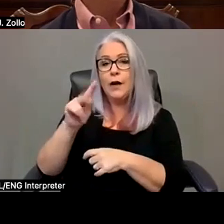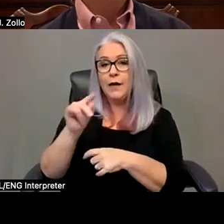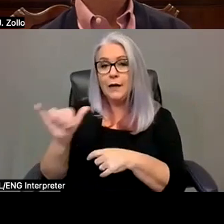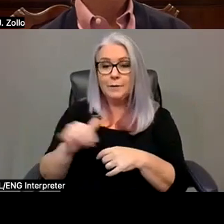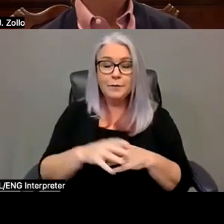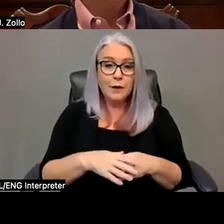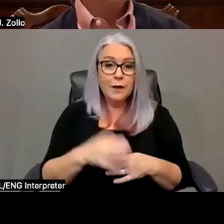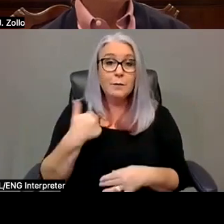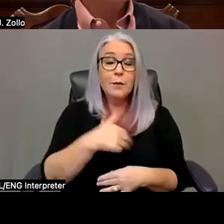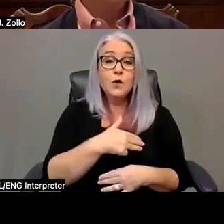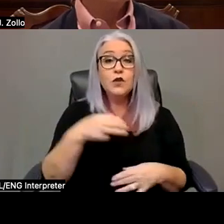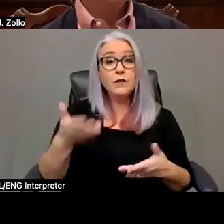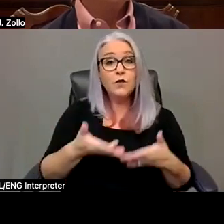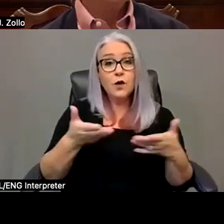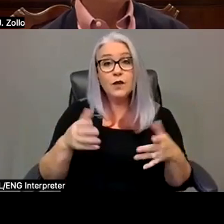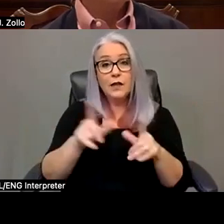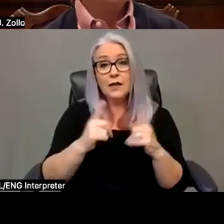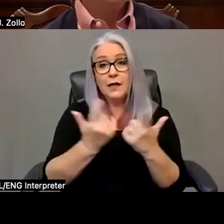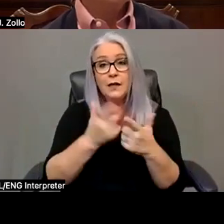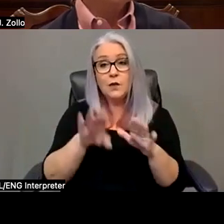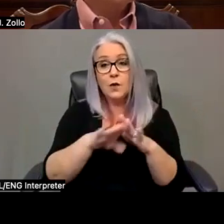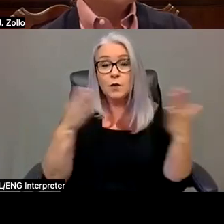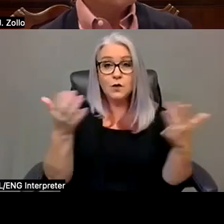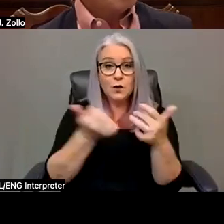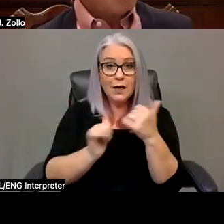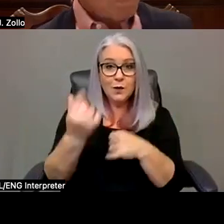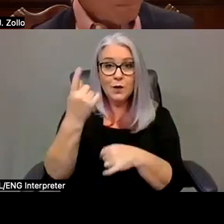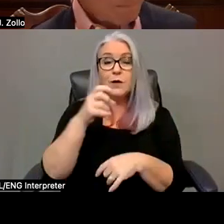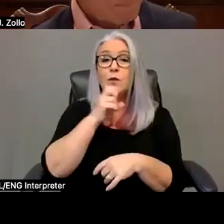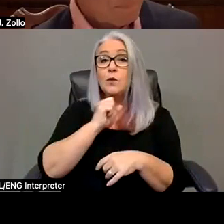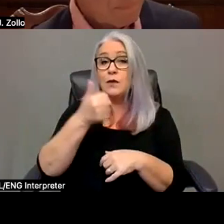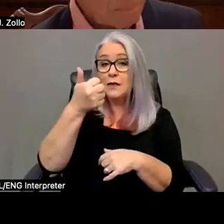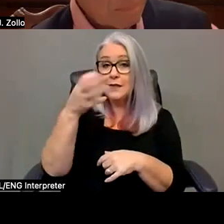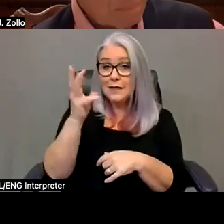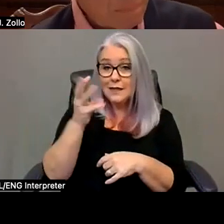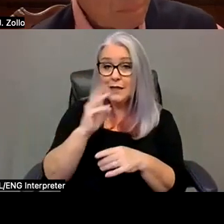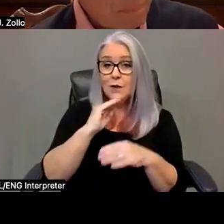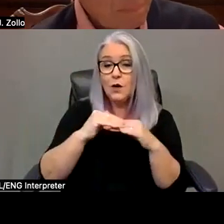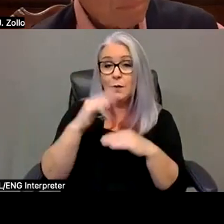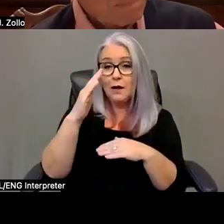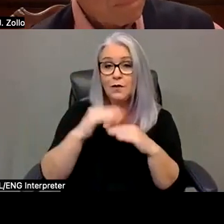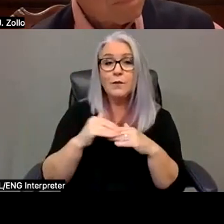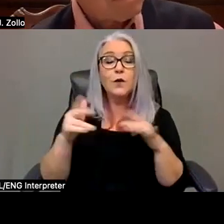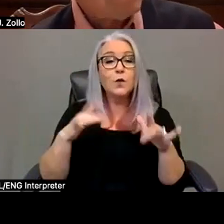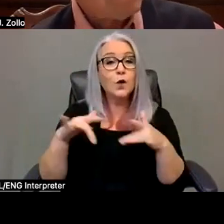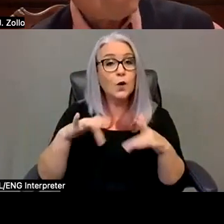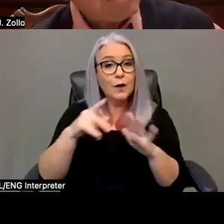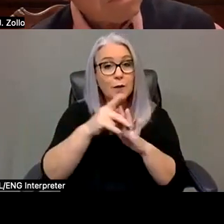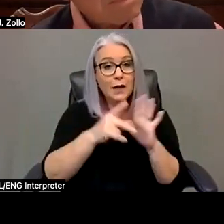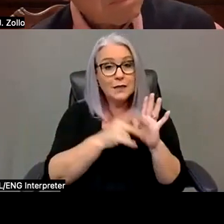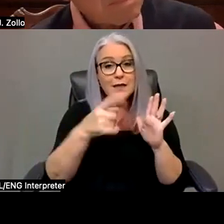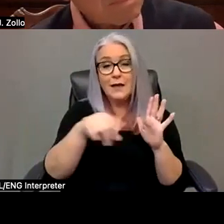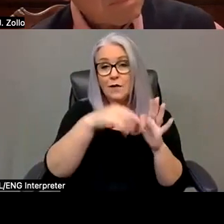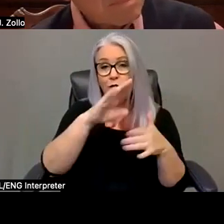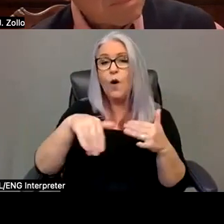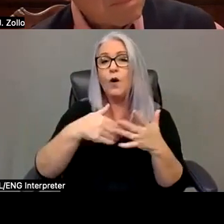is open to anyone 16 years of age or older. A word about a recording policy that all the candidates have agreed